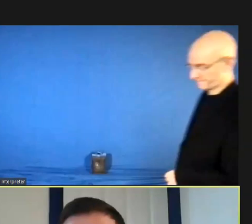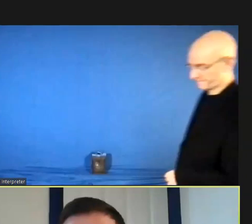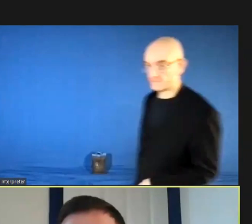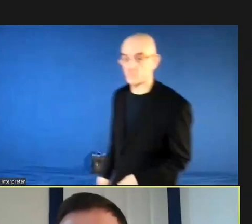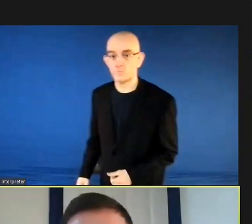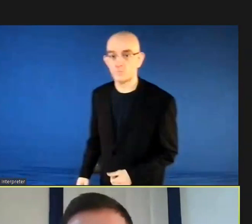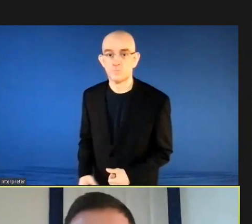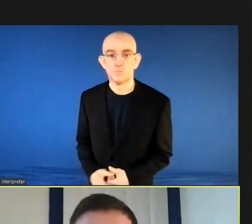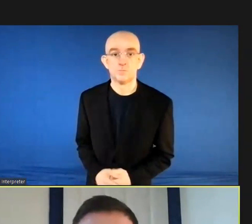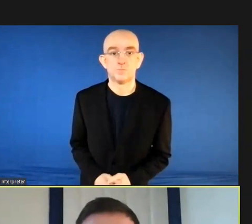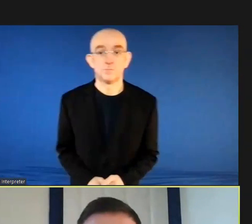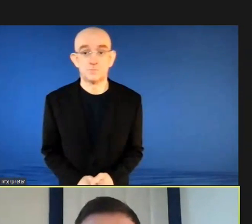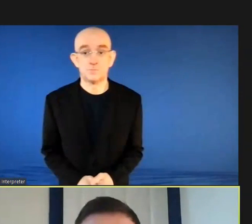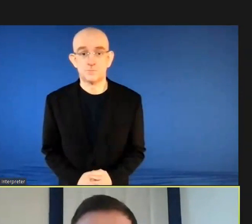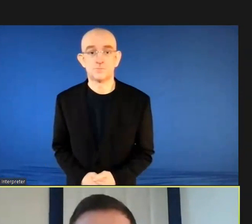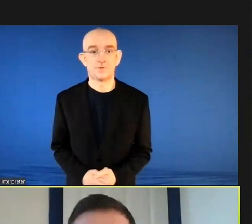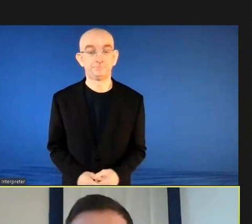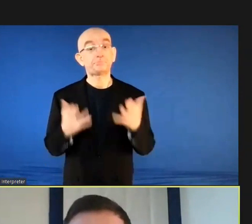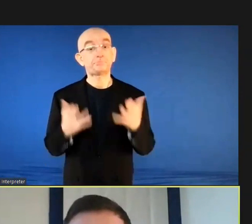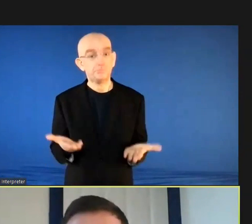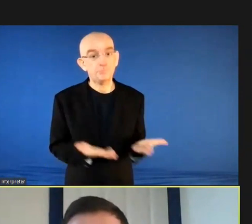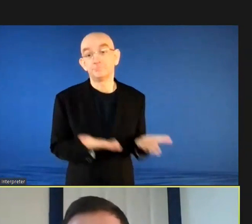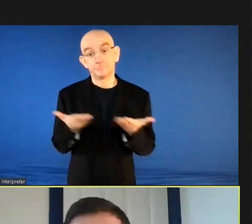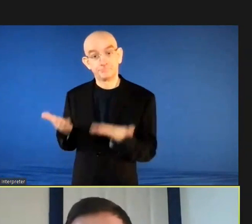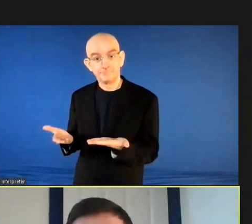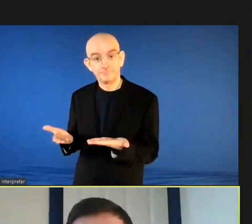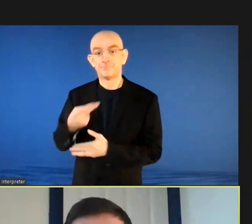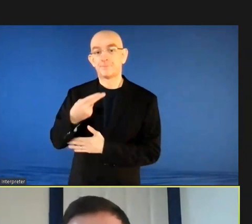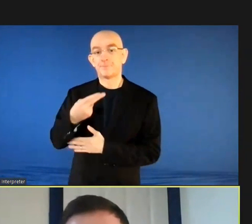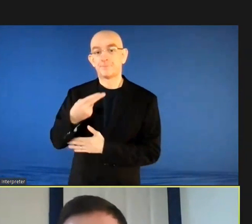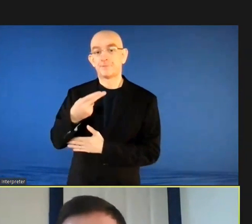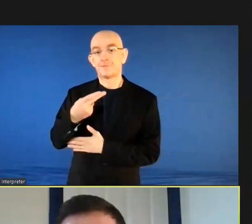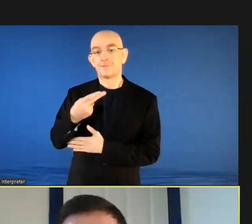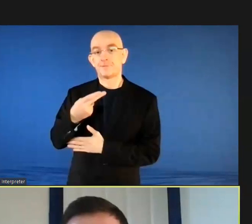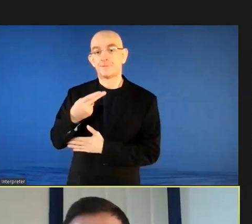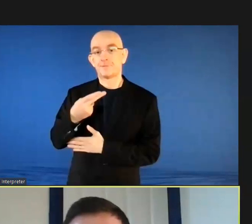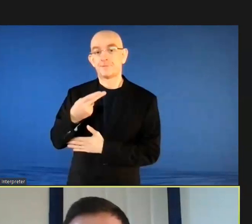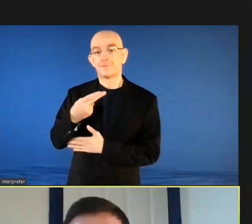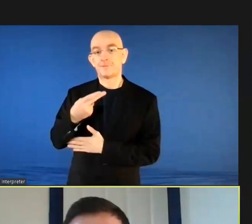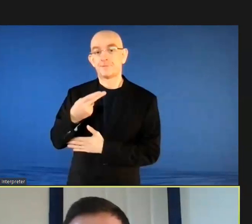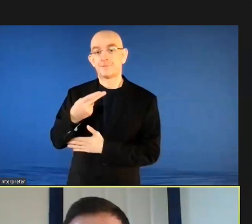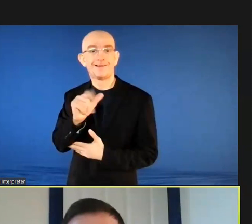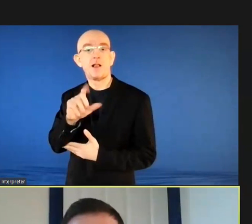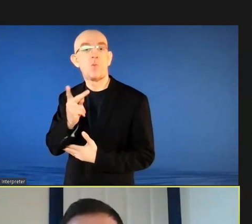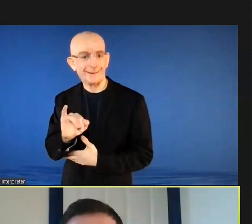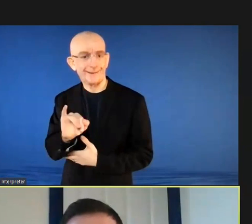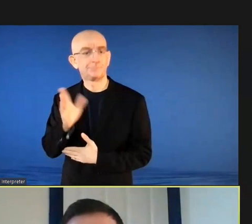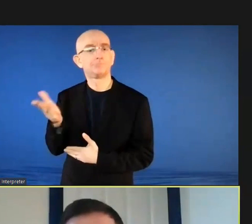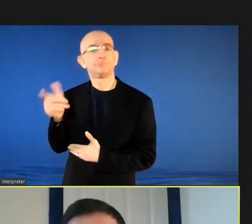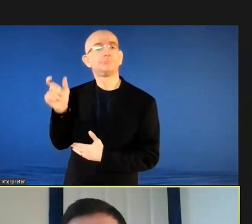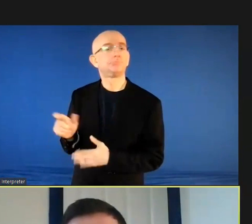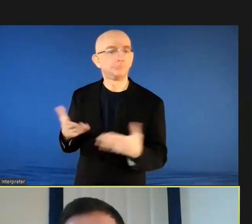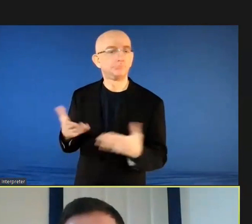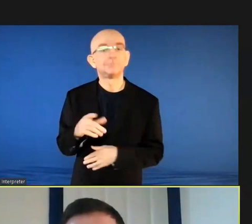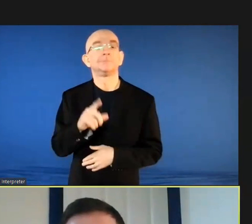of introducing Helen Kalinda from Deaf Child Worldwide's team in East Africa. Helen is going to share some